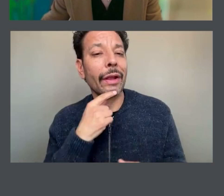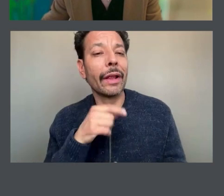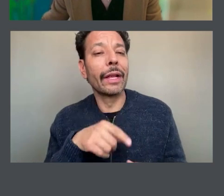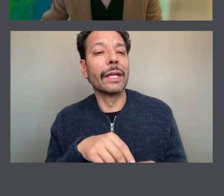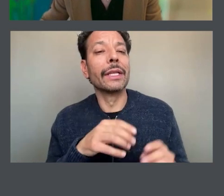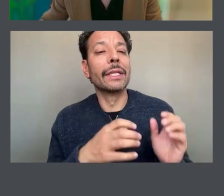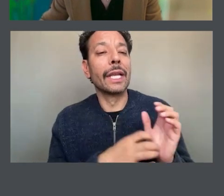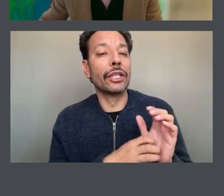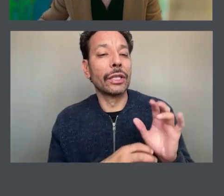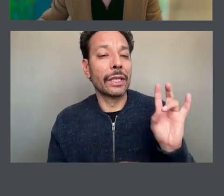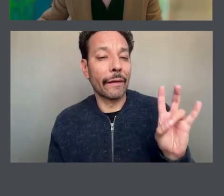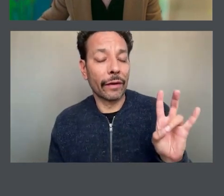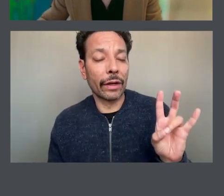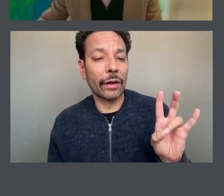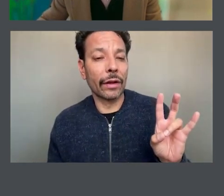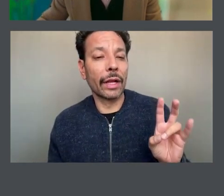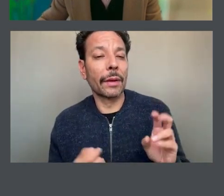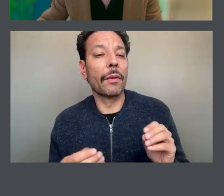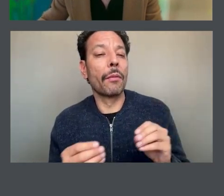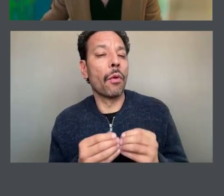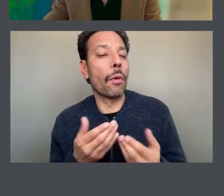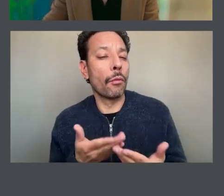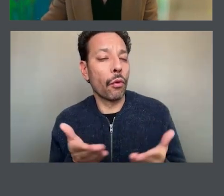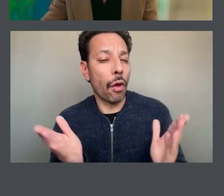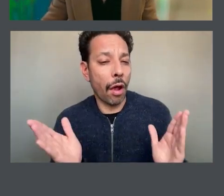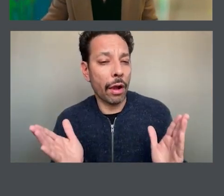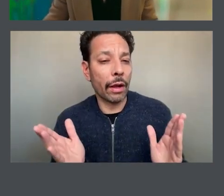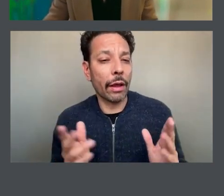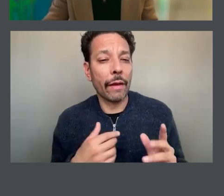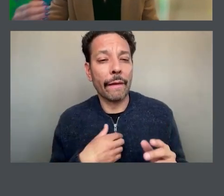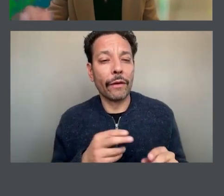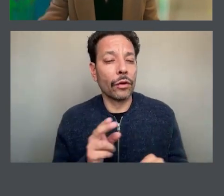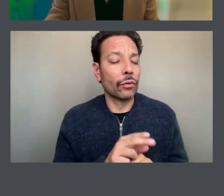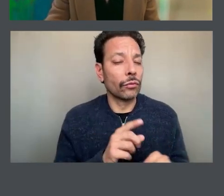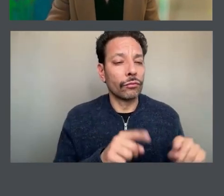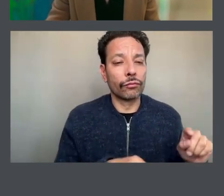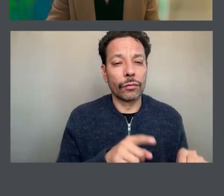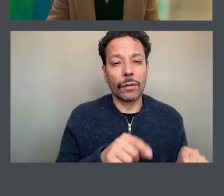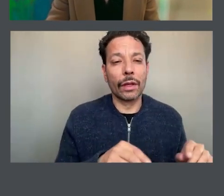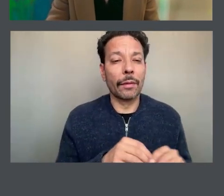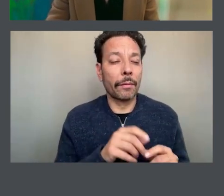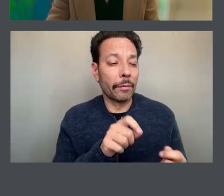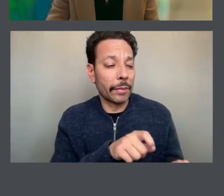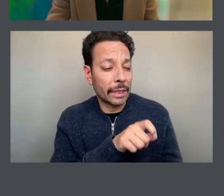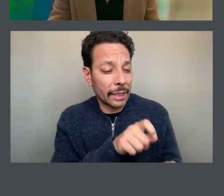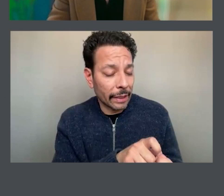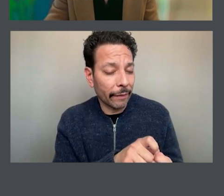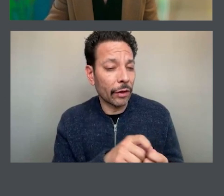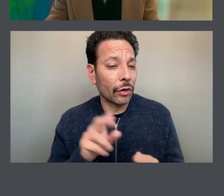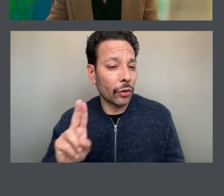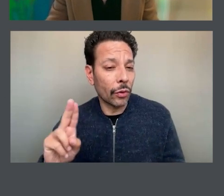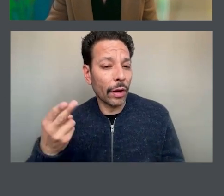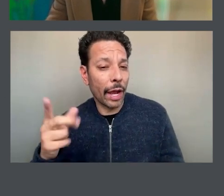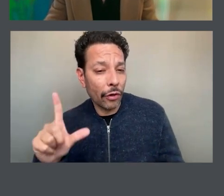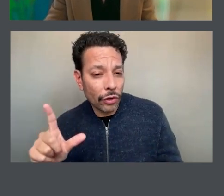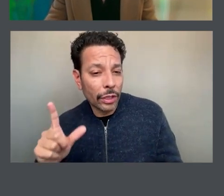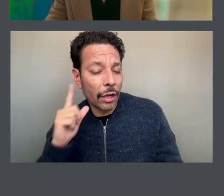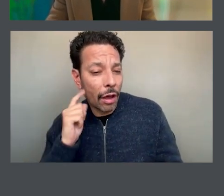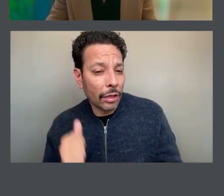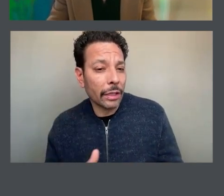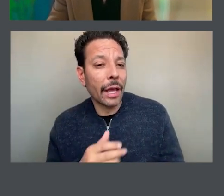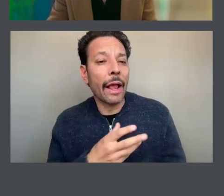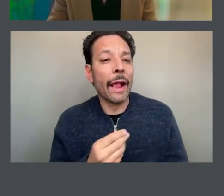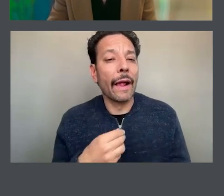get to section 7, it's something that's a little more broad. So a combination of things that are specific to unilateral hearing loss as well as things that